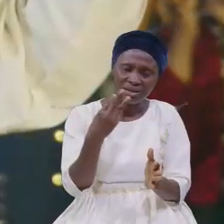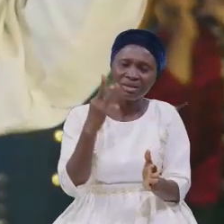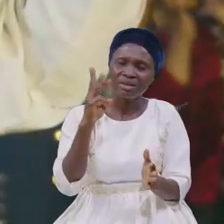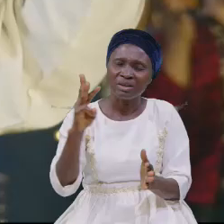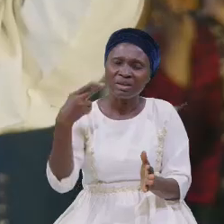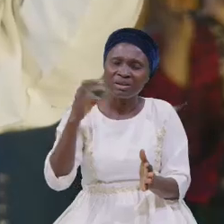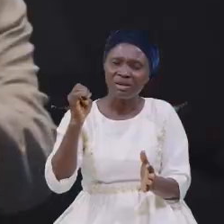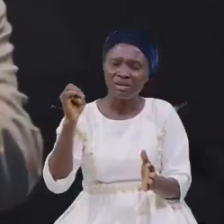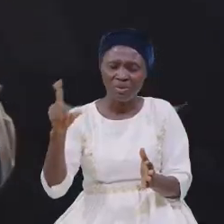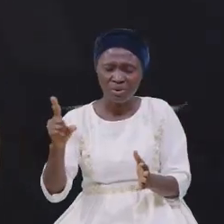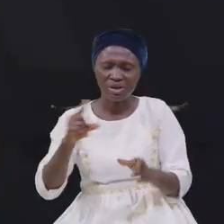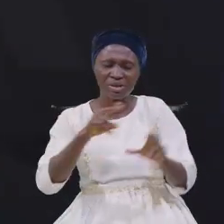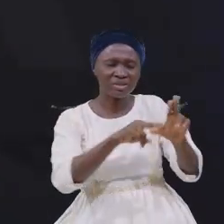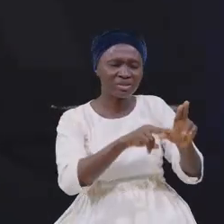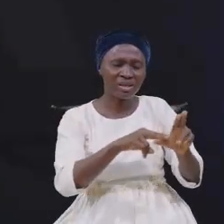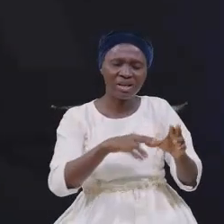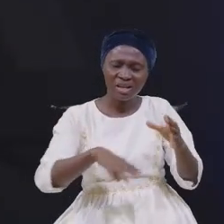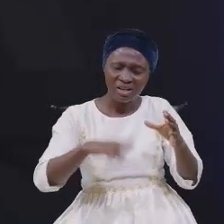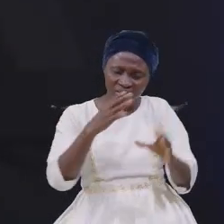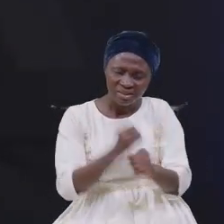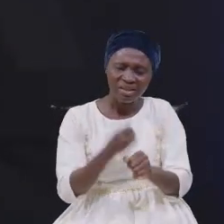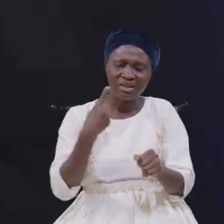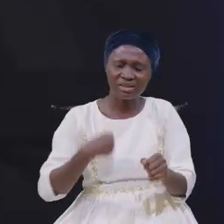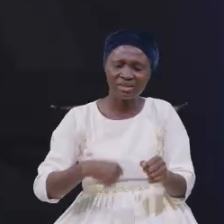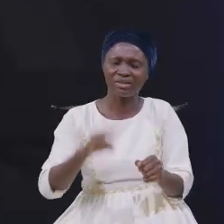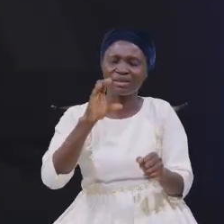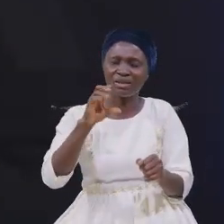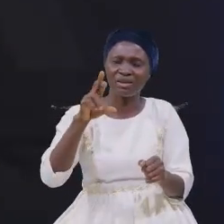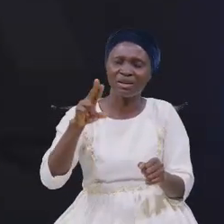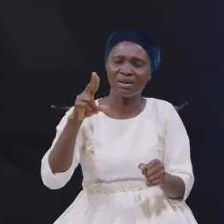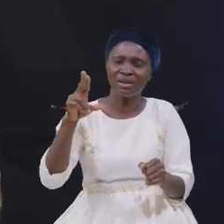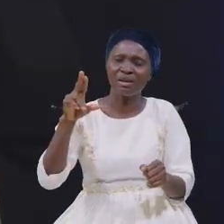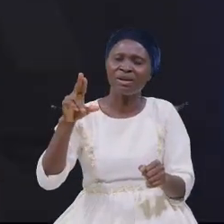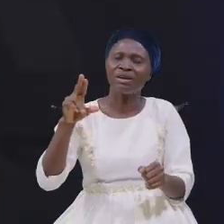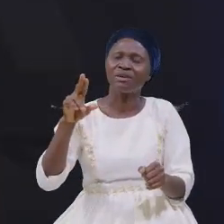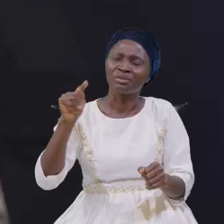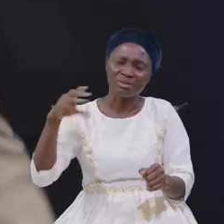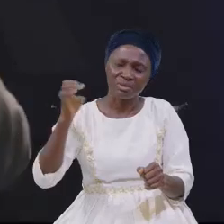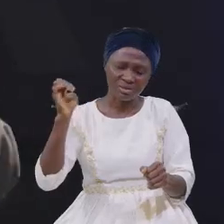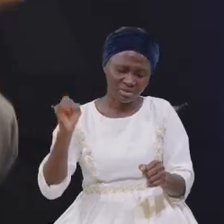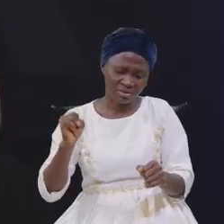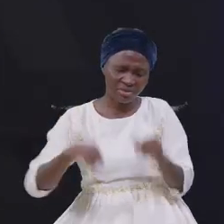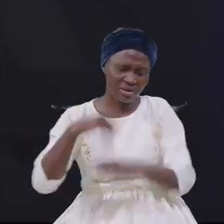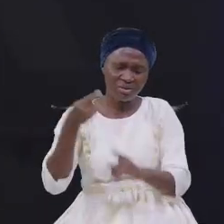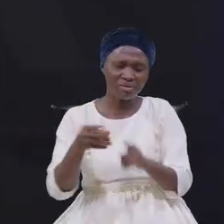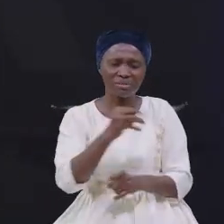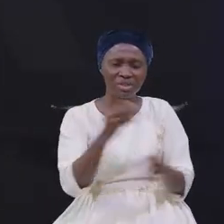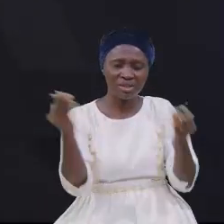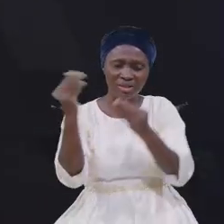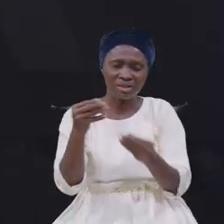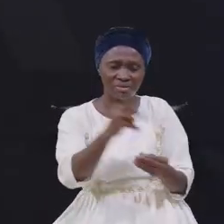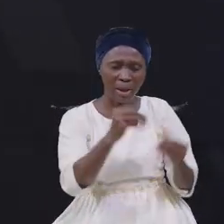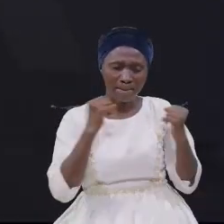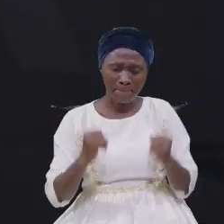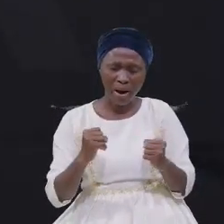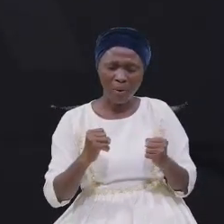them strength. Give them energy. Give them power to do what they were not able